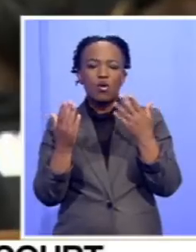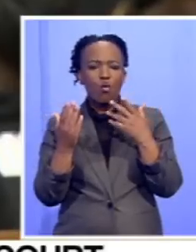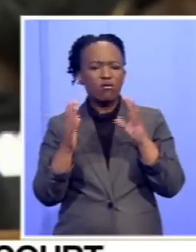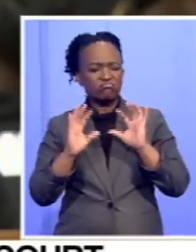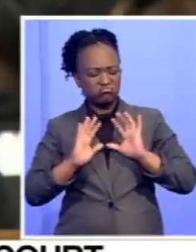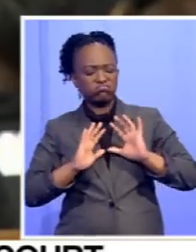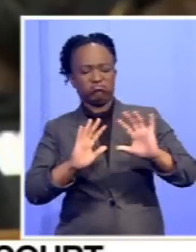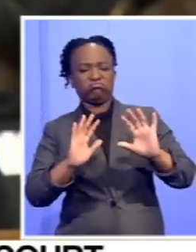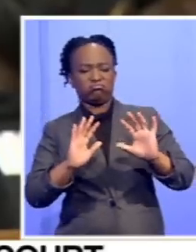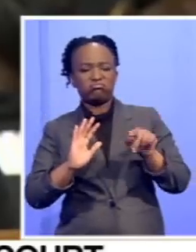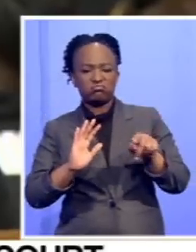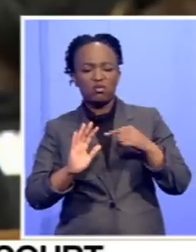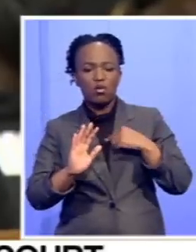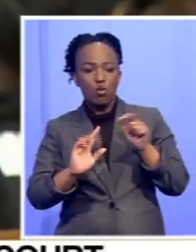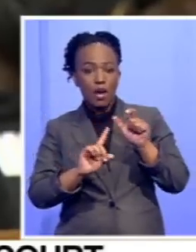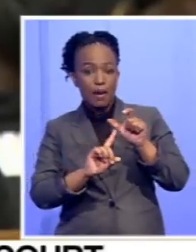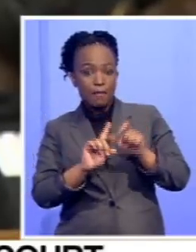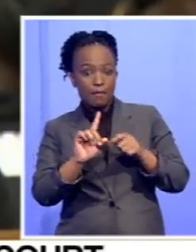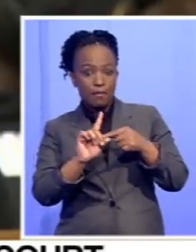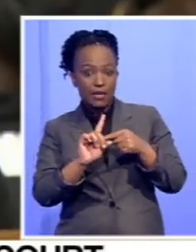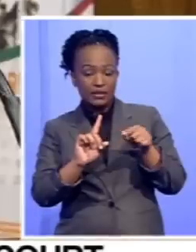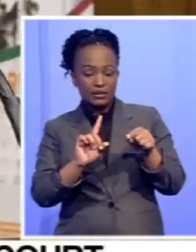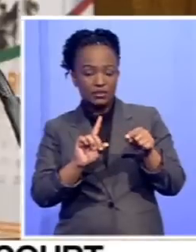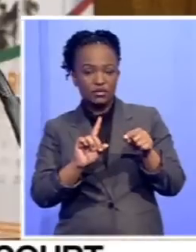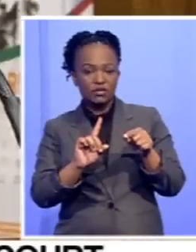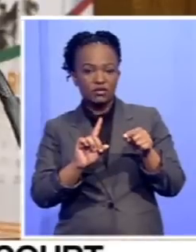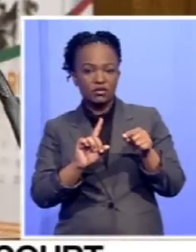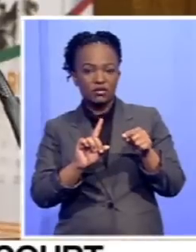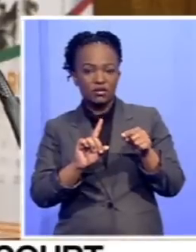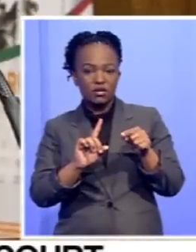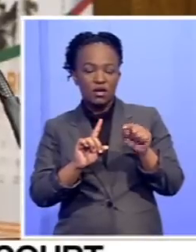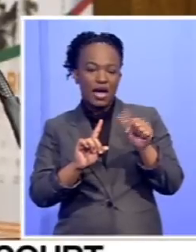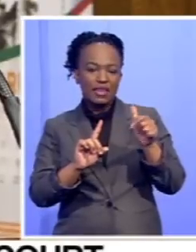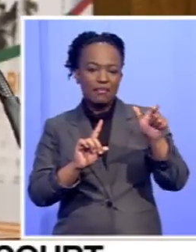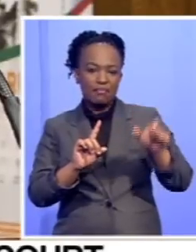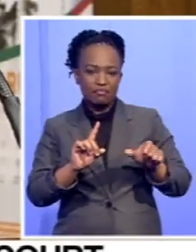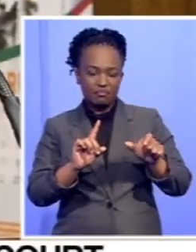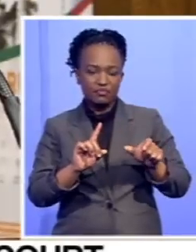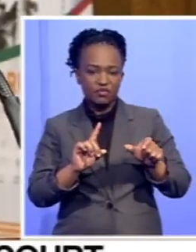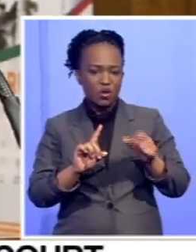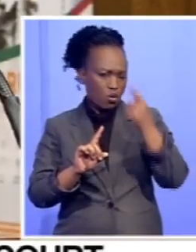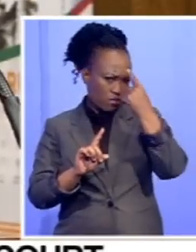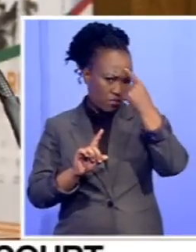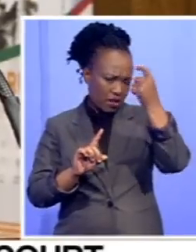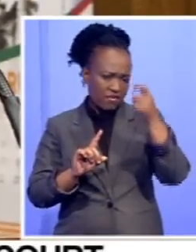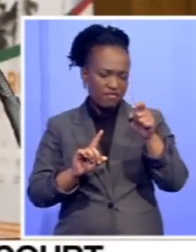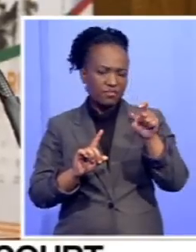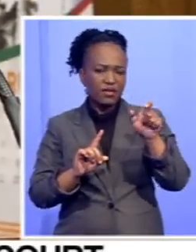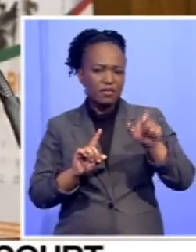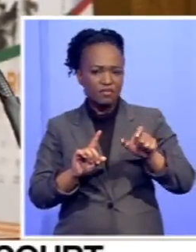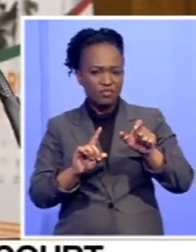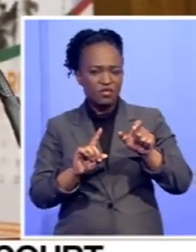or indirectly to the person of another, or B, inspiring a belief in another person that force